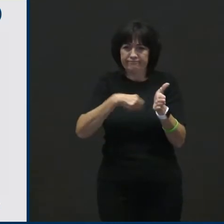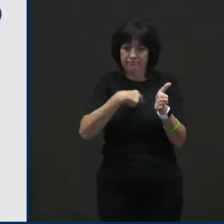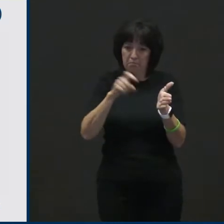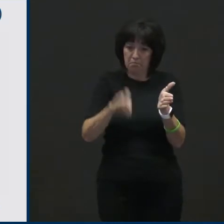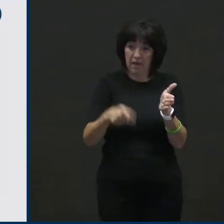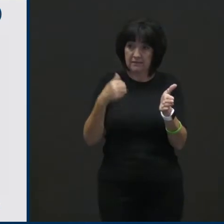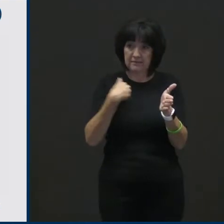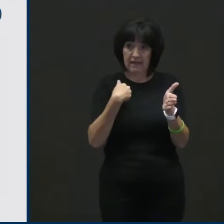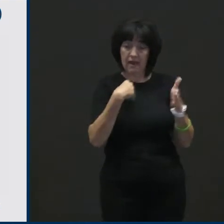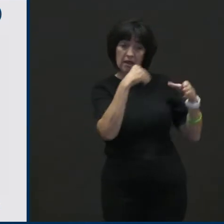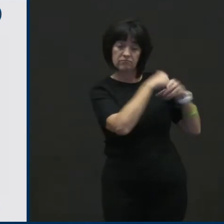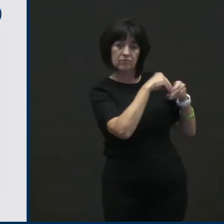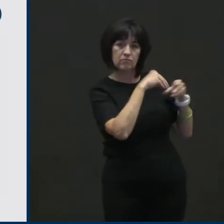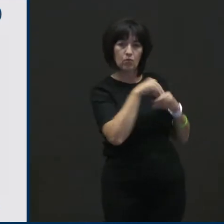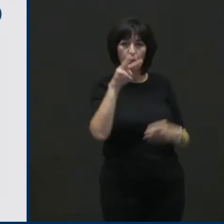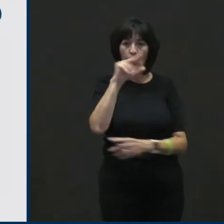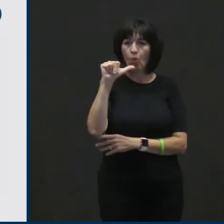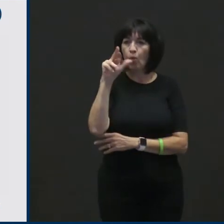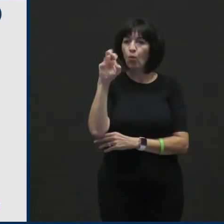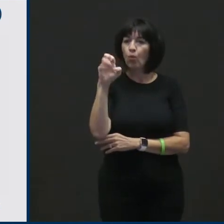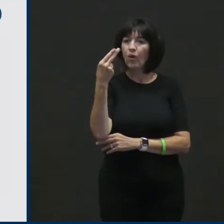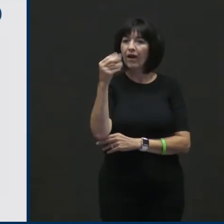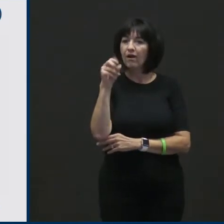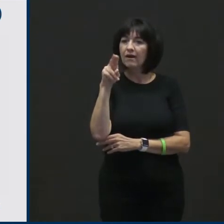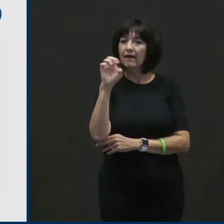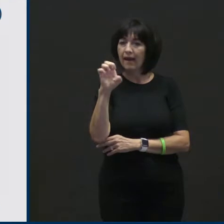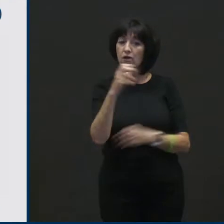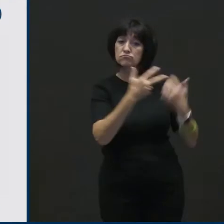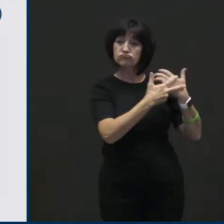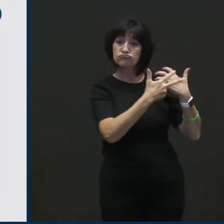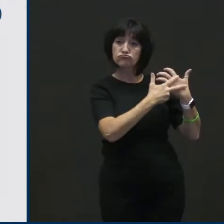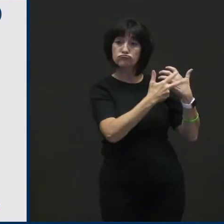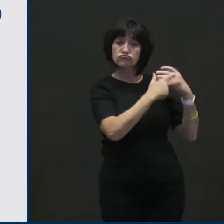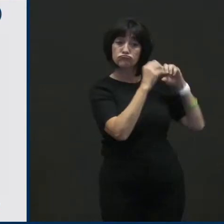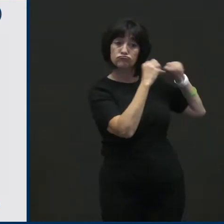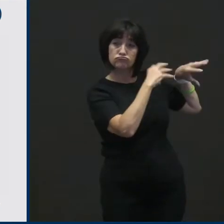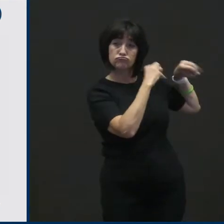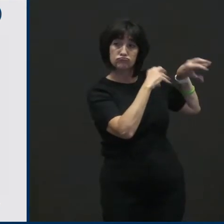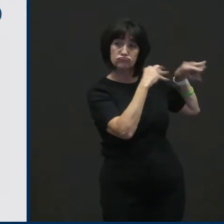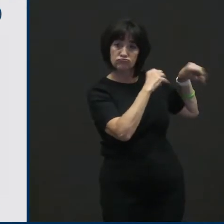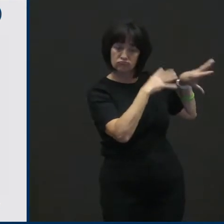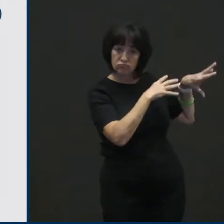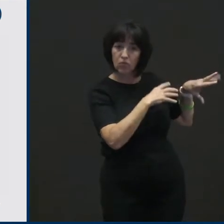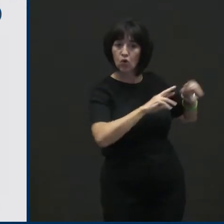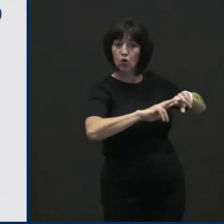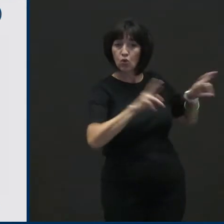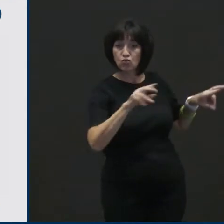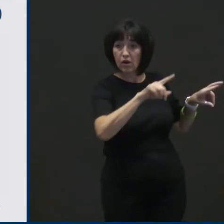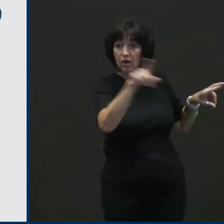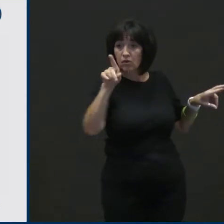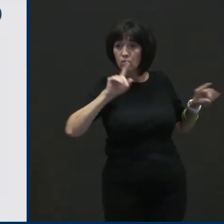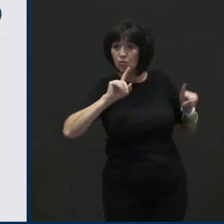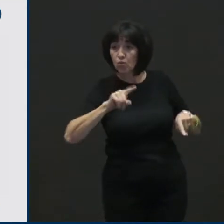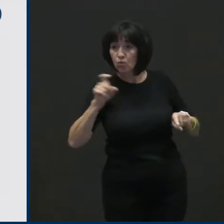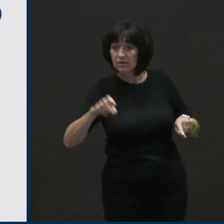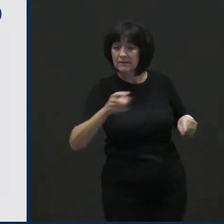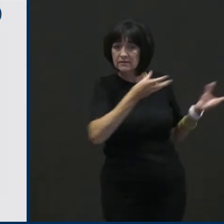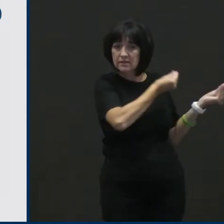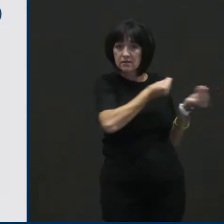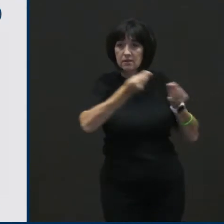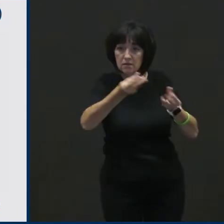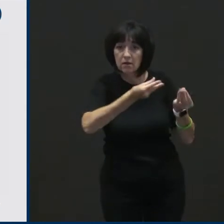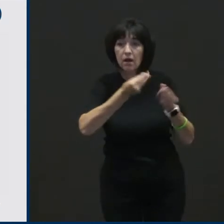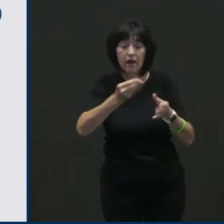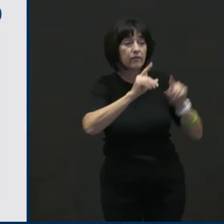national level as well. And one of the areas, if you look back over the last 6 months, where at the national level and even in each